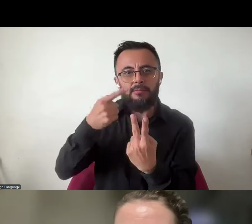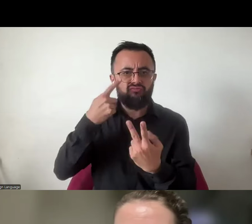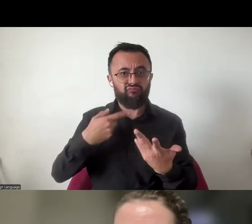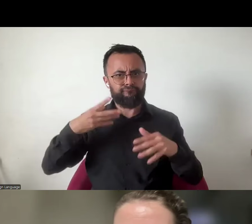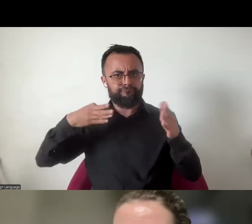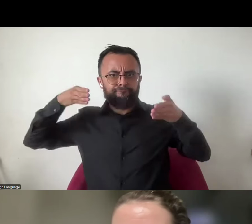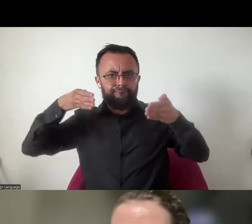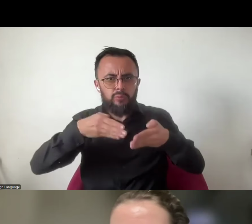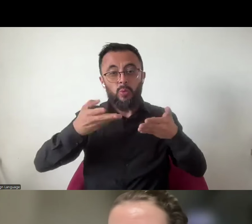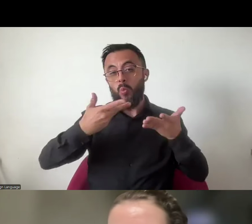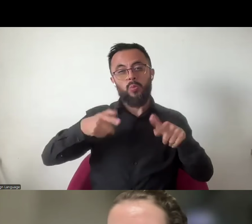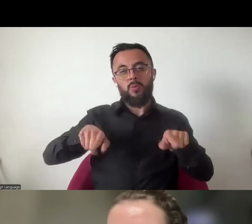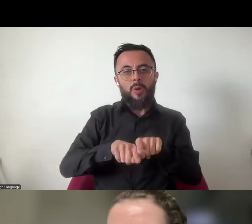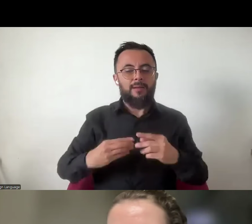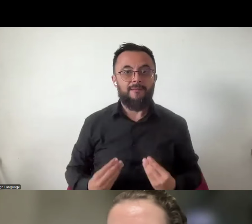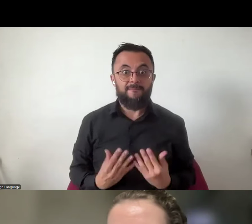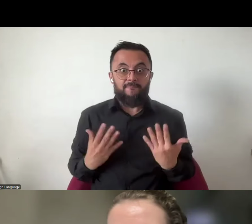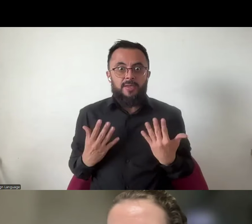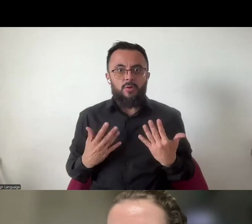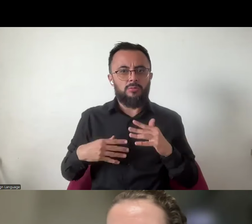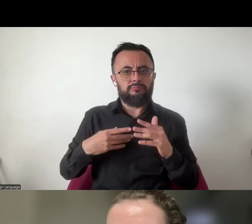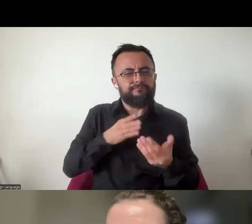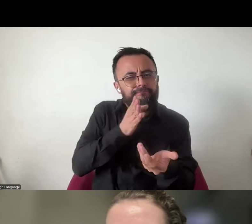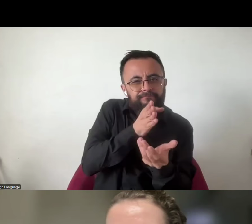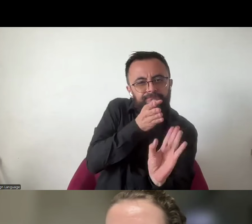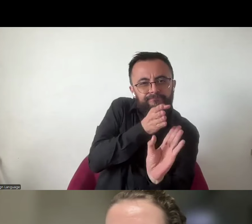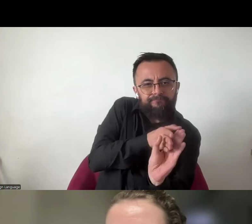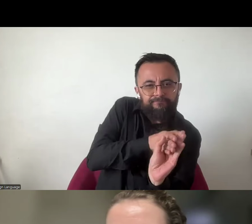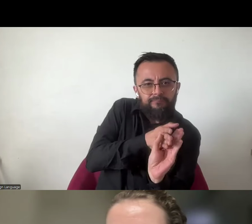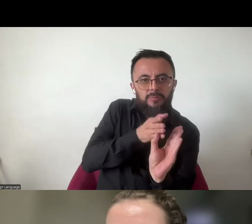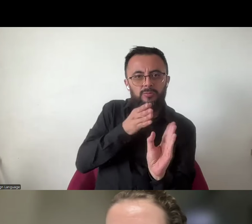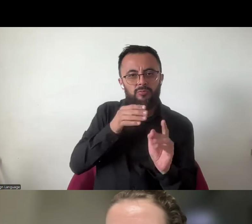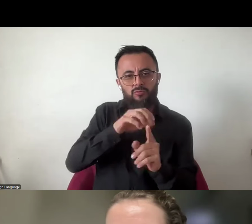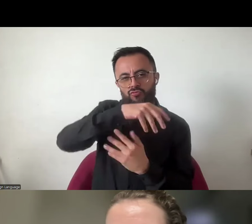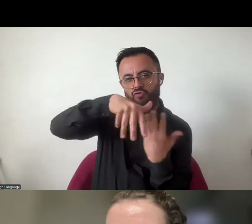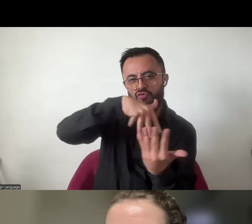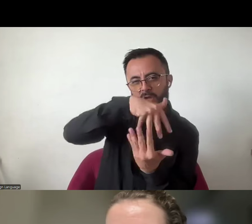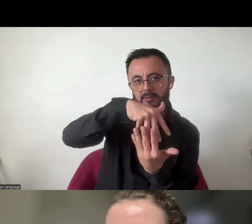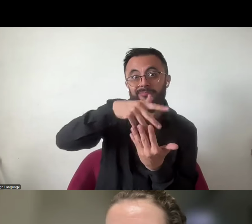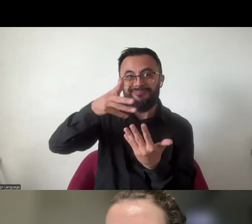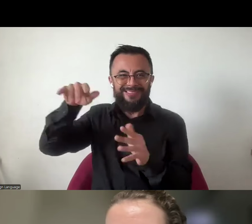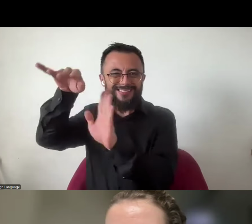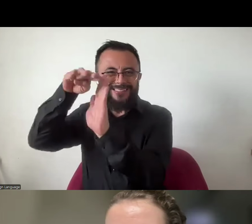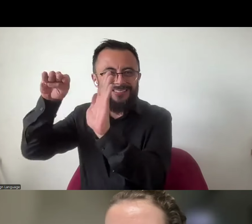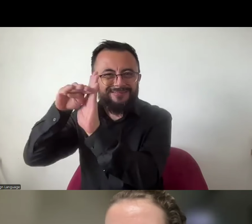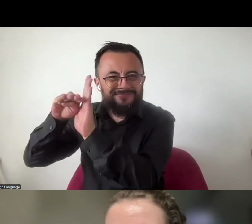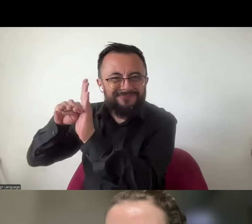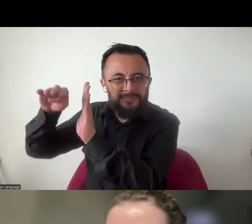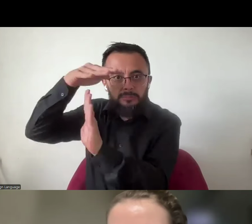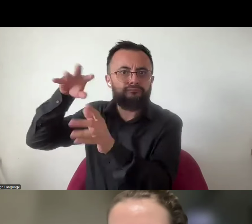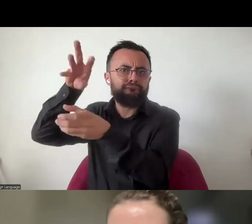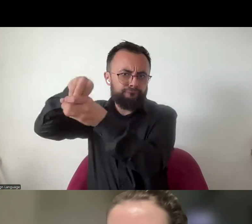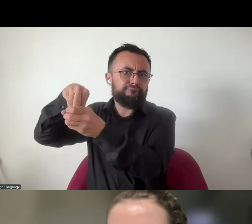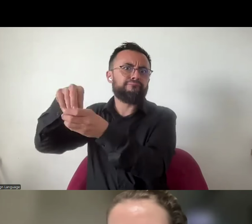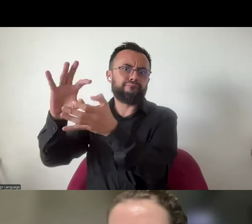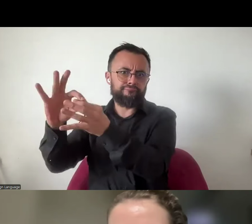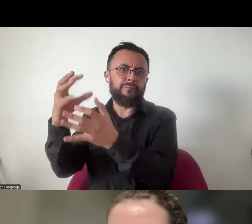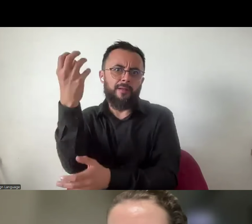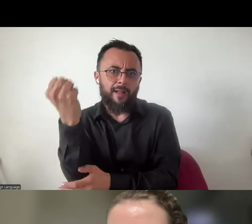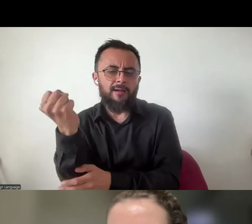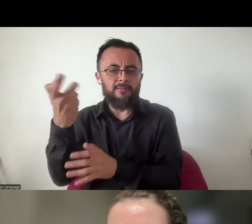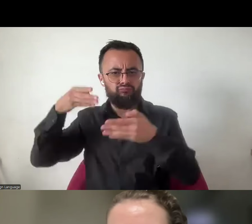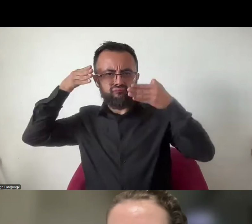has hablamos a del ICF, ¿no? Tiene un biopsychosocial enfoque approach. biopsicosocial y por eso preguntan Yes, this cómo is se biosocial inserta approach, biopsychosocial esta approach, and this